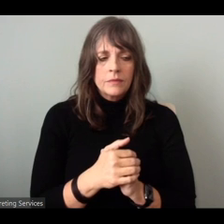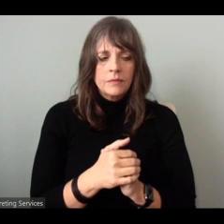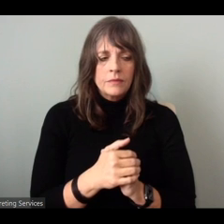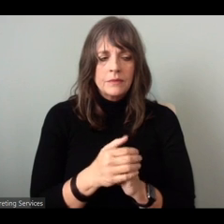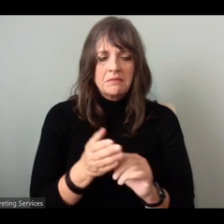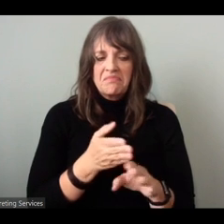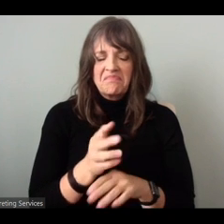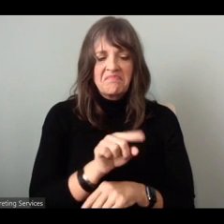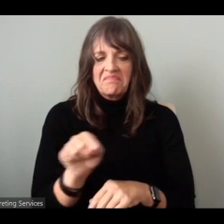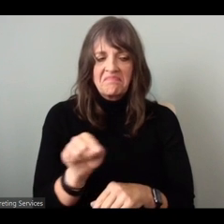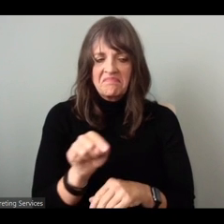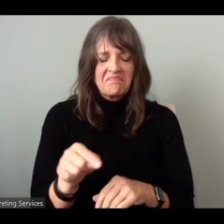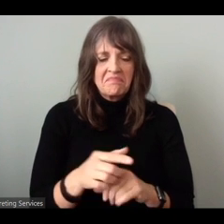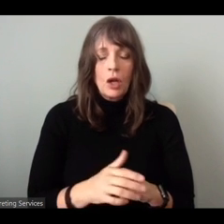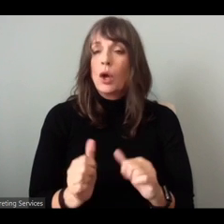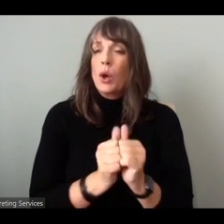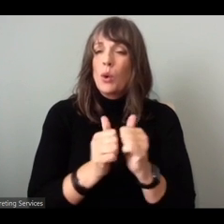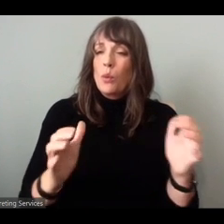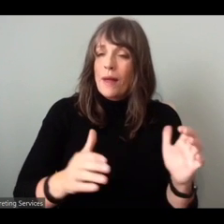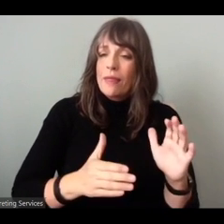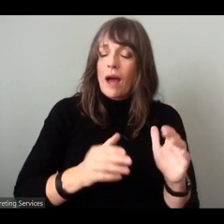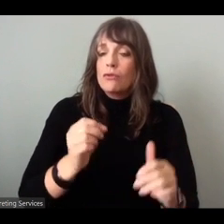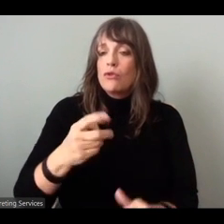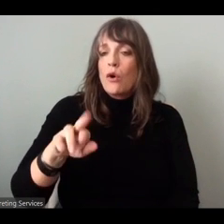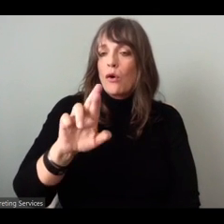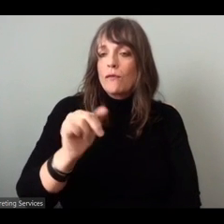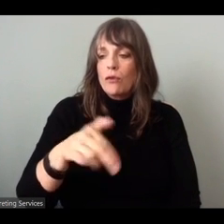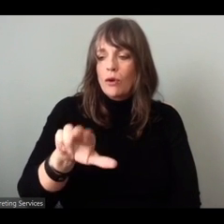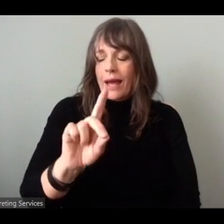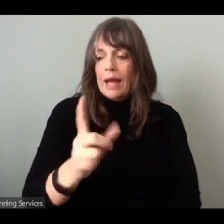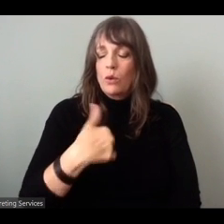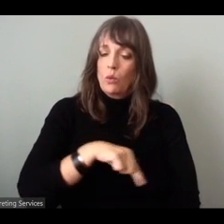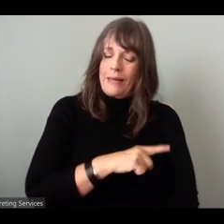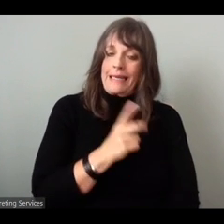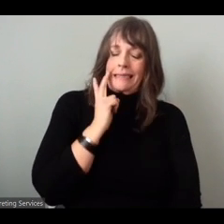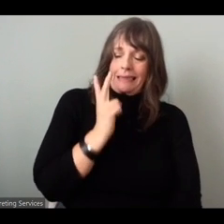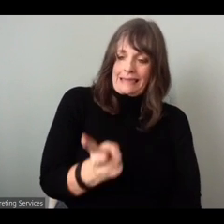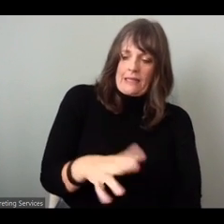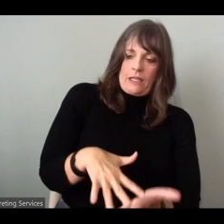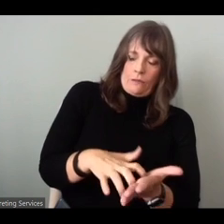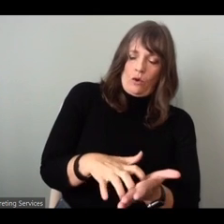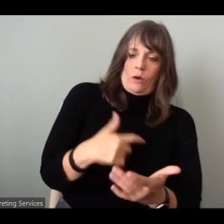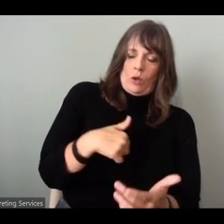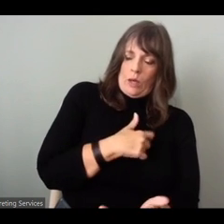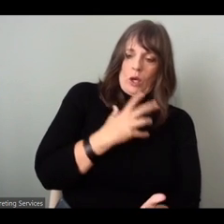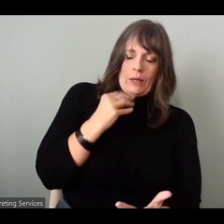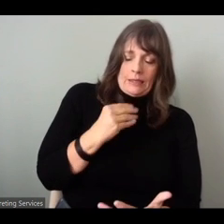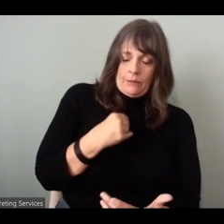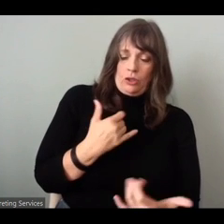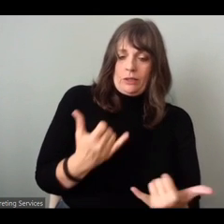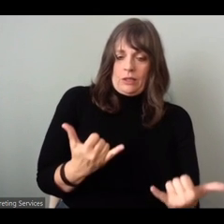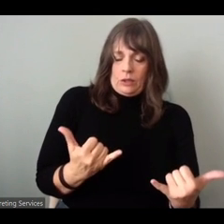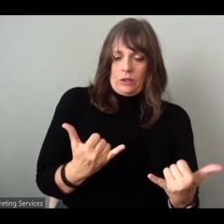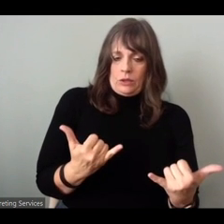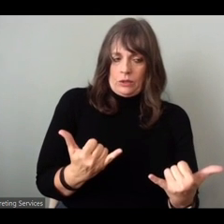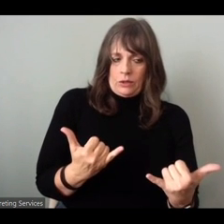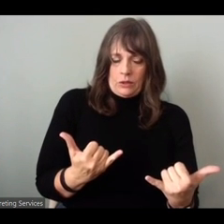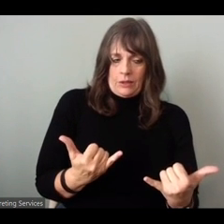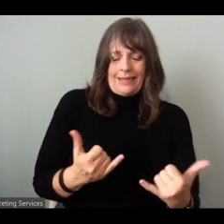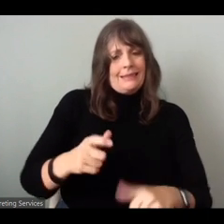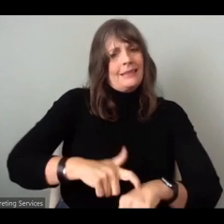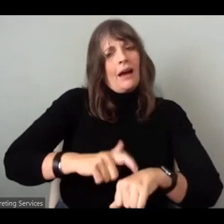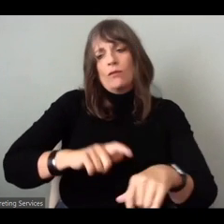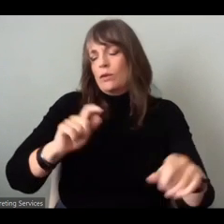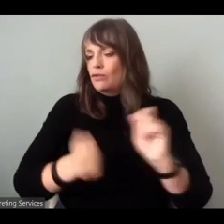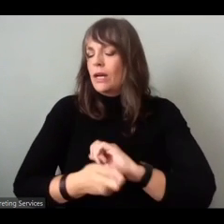business. Without overhead and operating reserves, we see the kind of vulnerability that we're experiencing. This crisis has to force us to change to